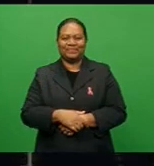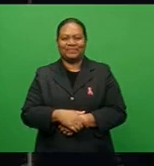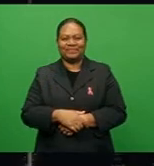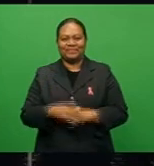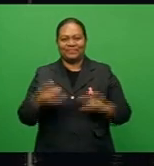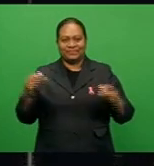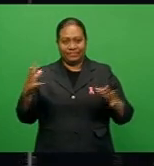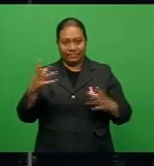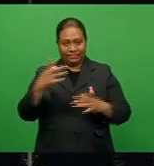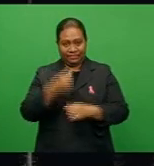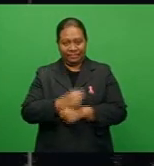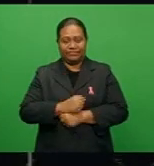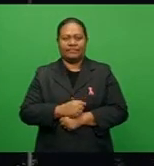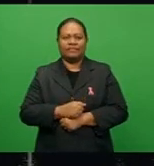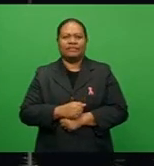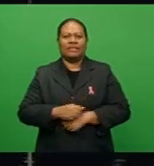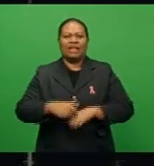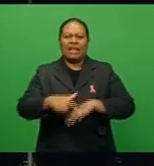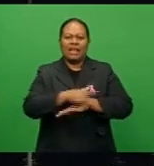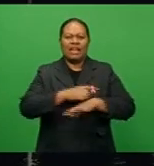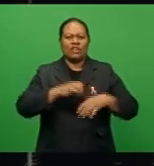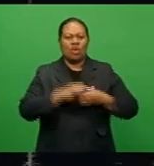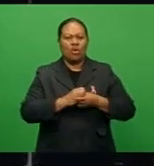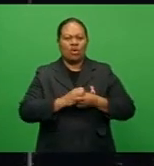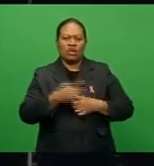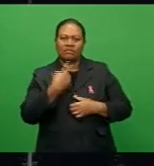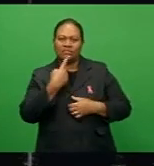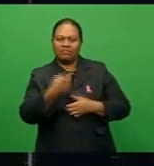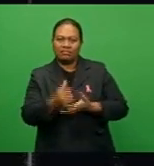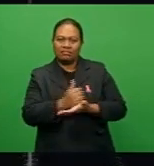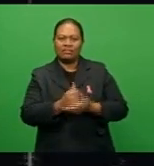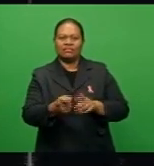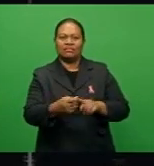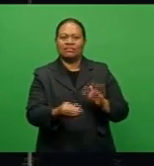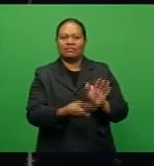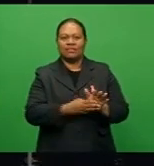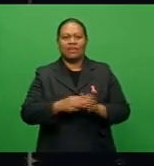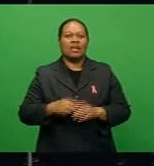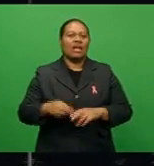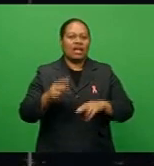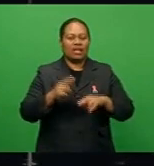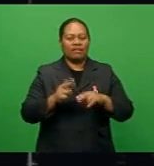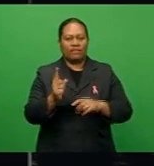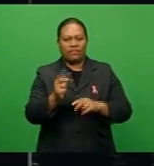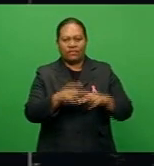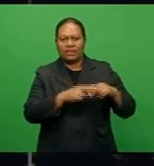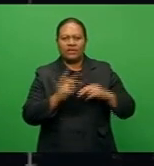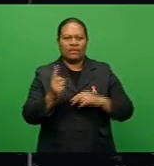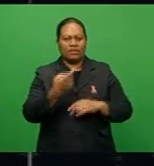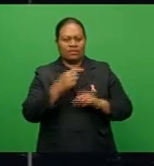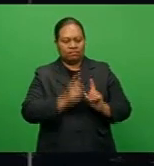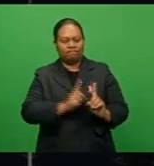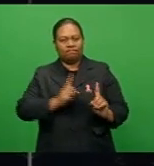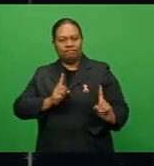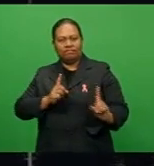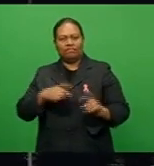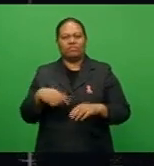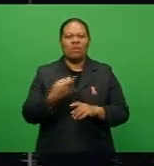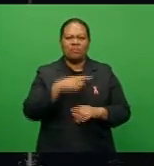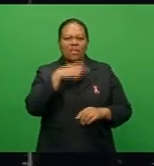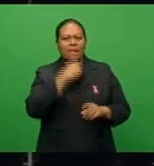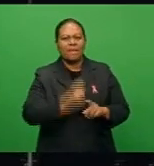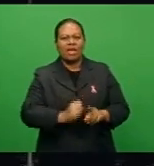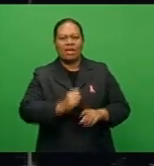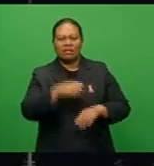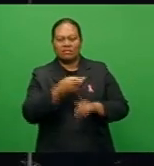Recapping the main stories for tonight, landowners told to action land by PM. Fiji First distances itself from Kishore Kumar. And